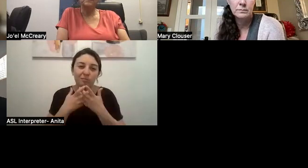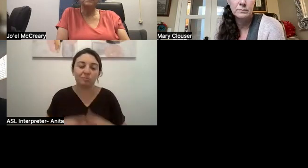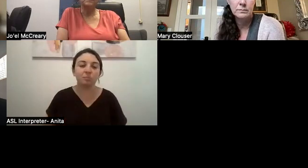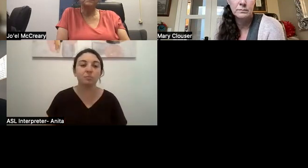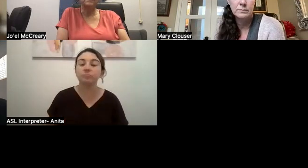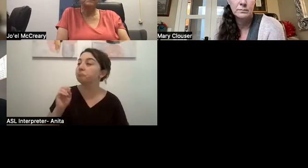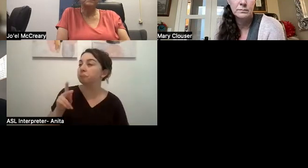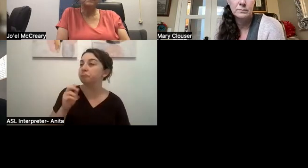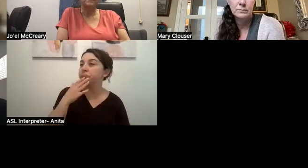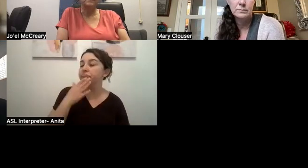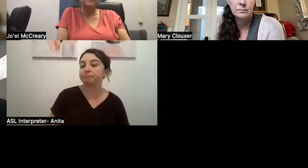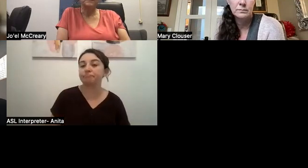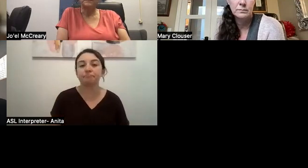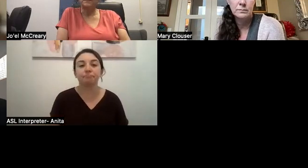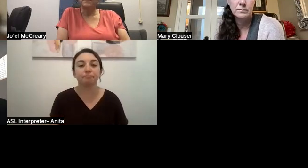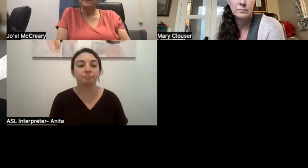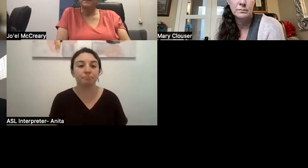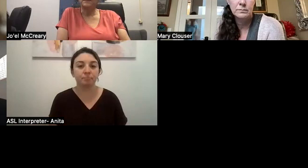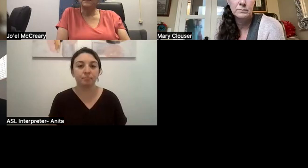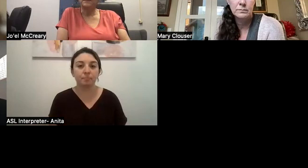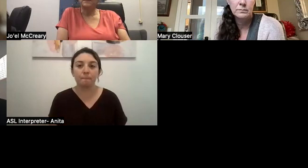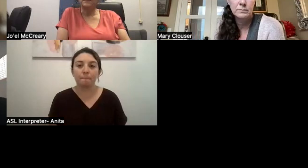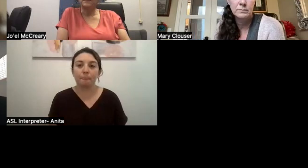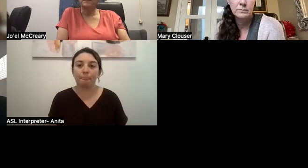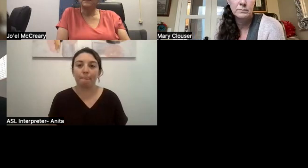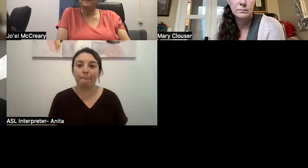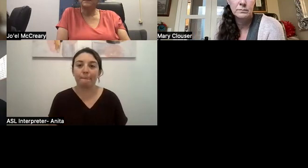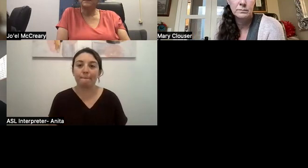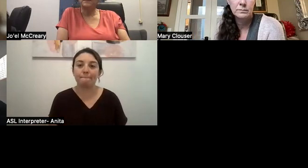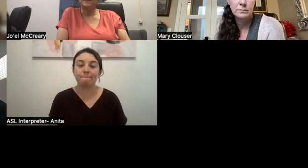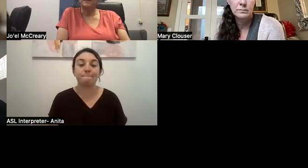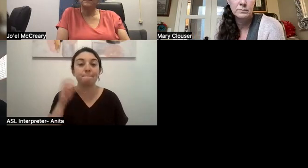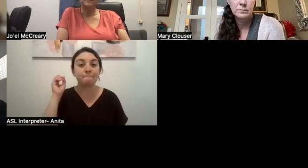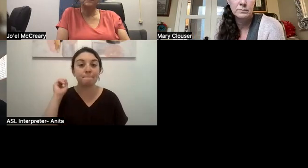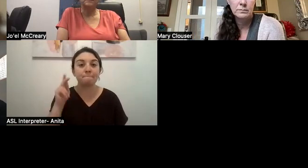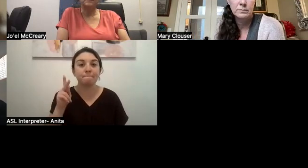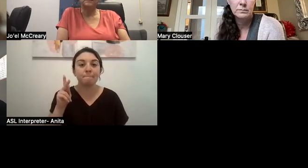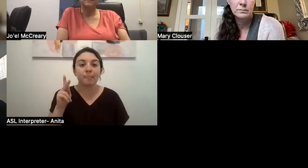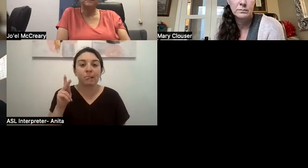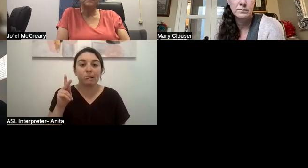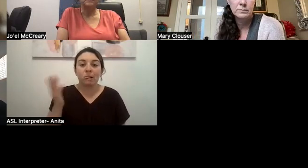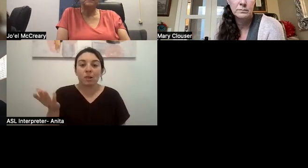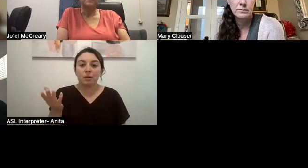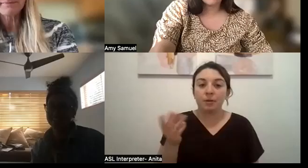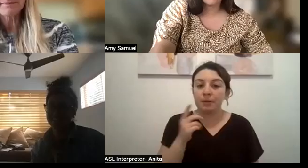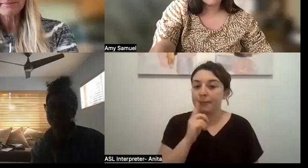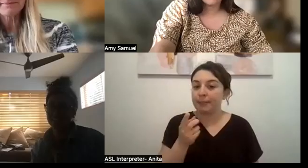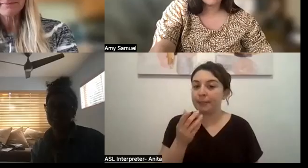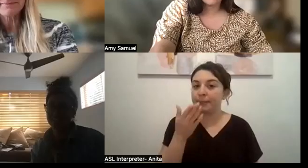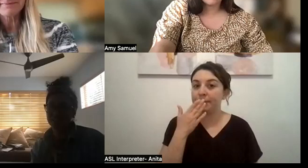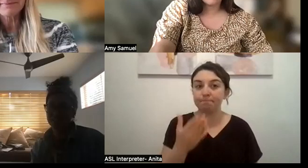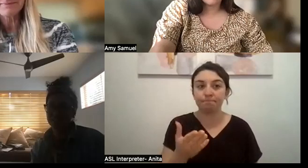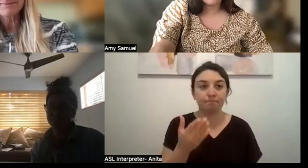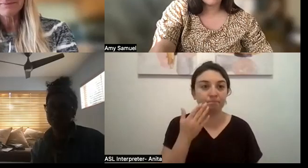much. You got it. All right. All right. Well, thank you all. I am